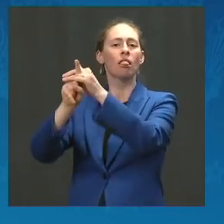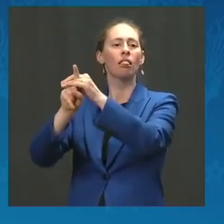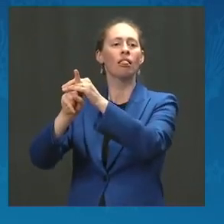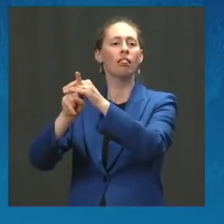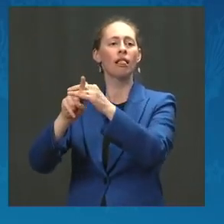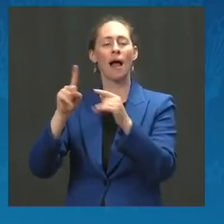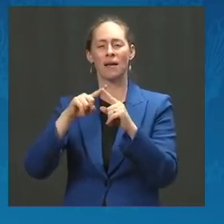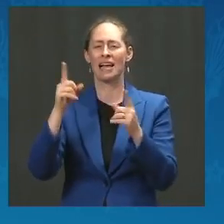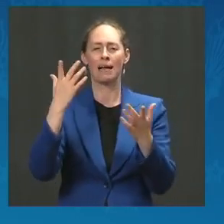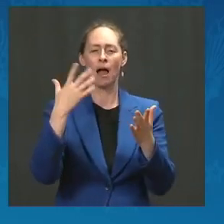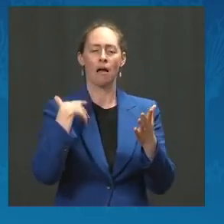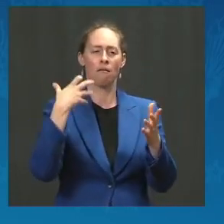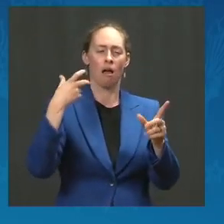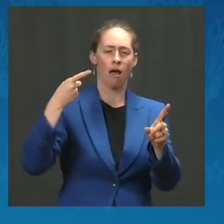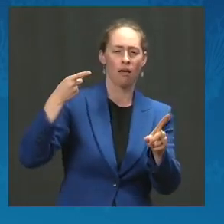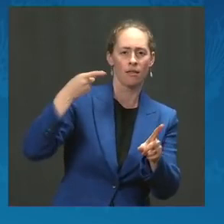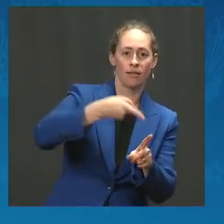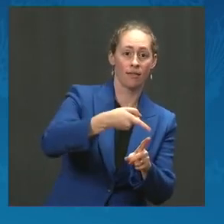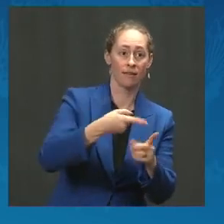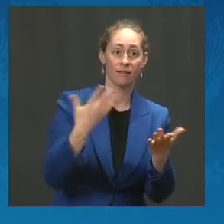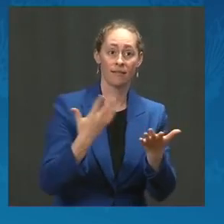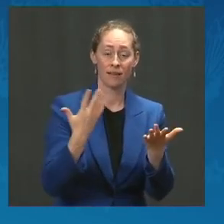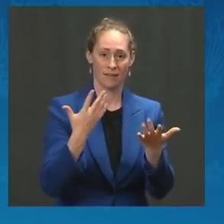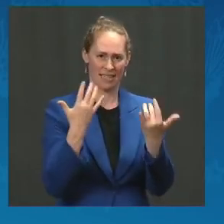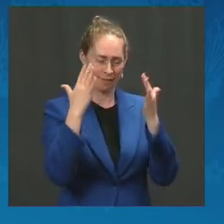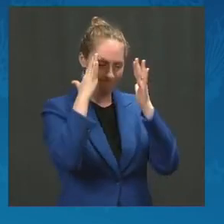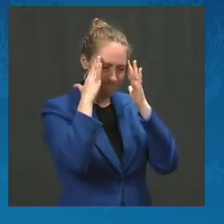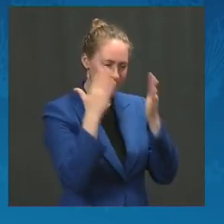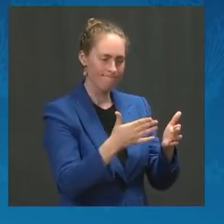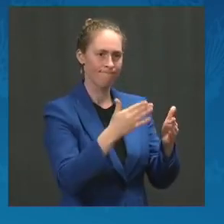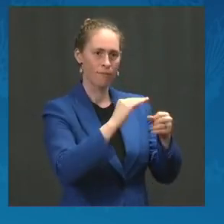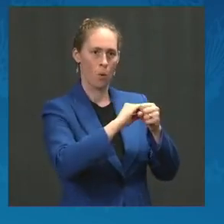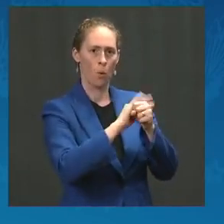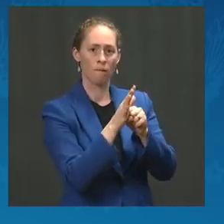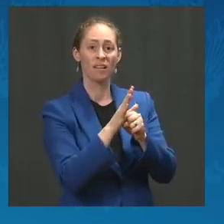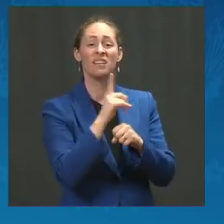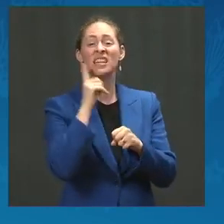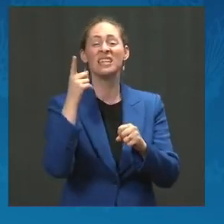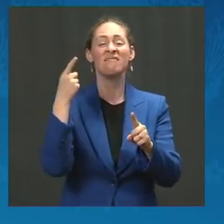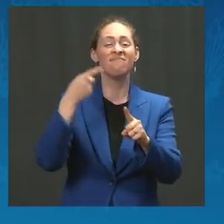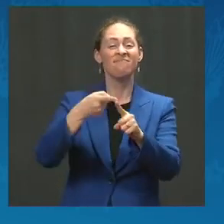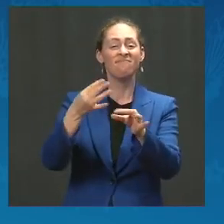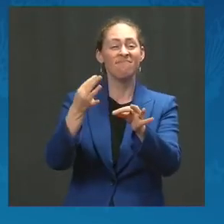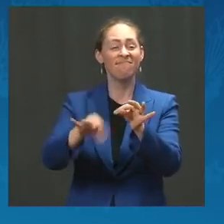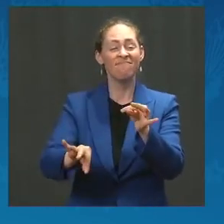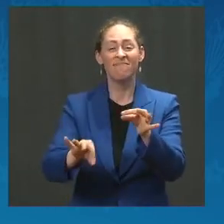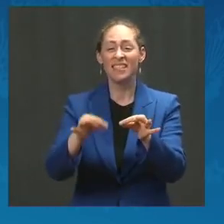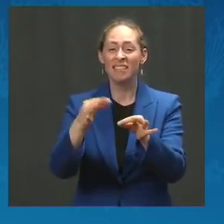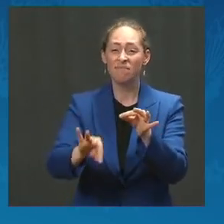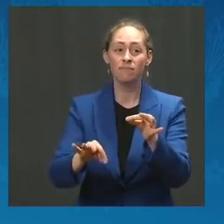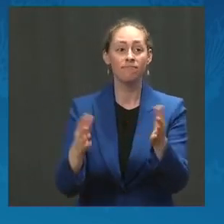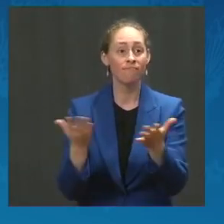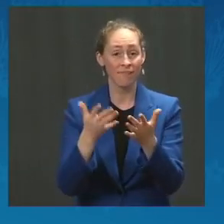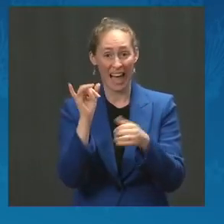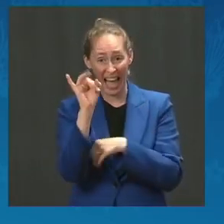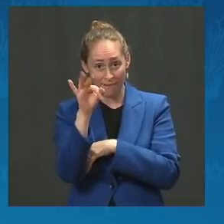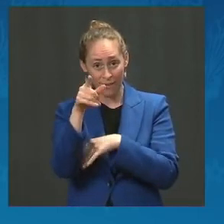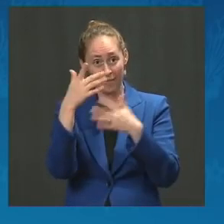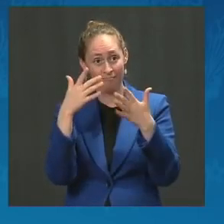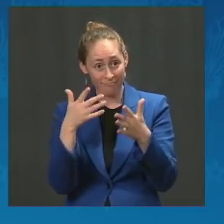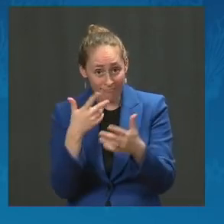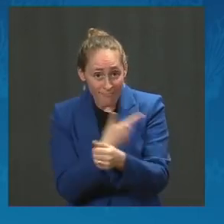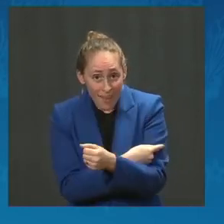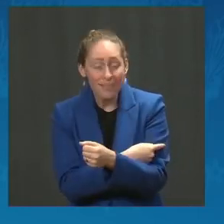far. So it's a simple proposition. If you're vaccinated, you find yourself in